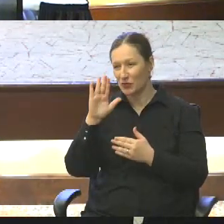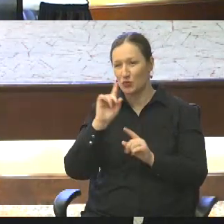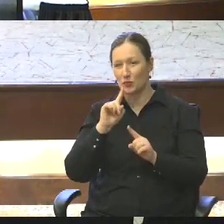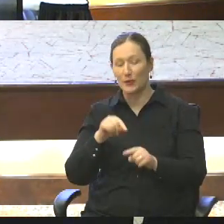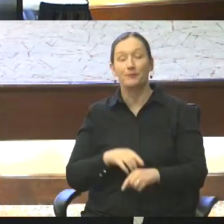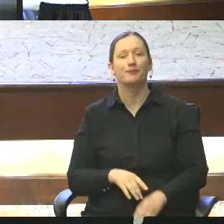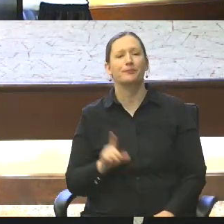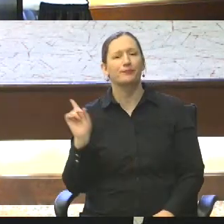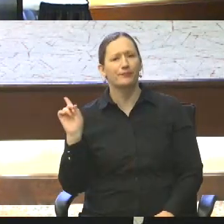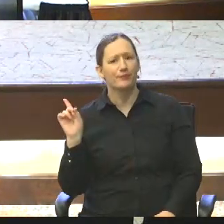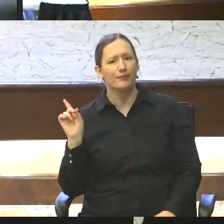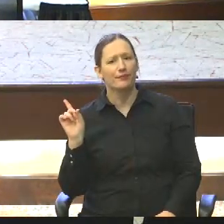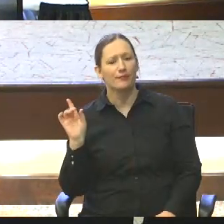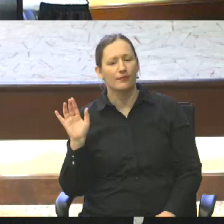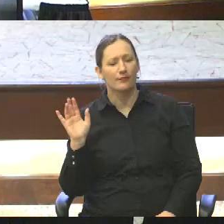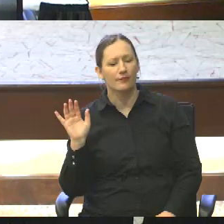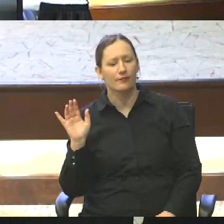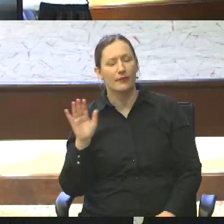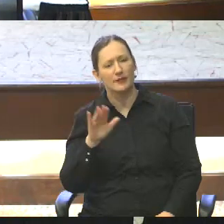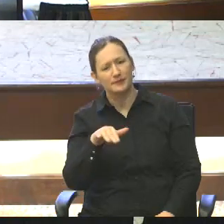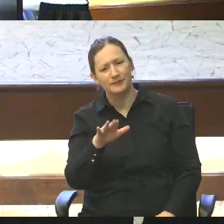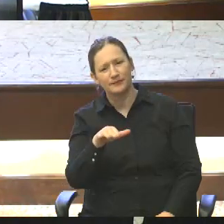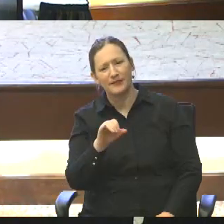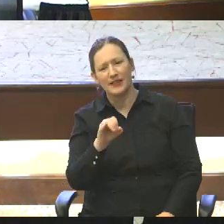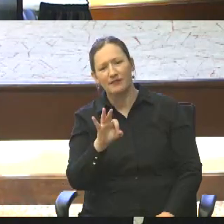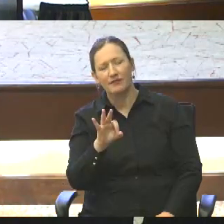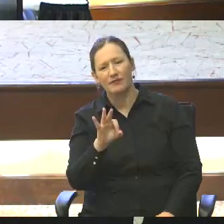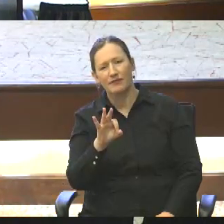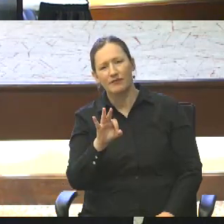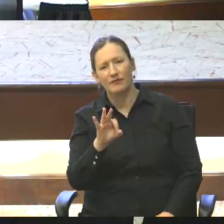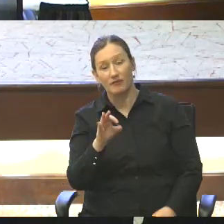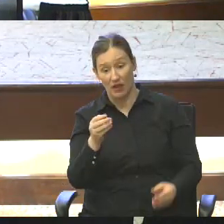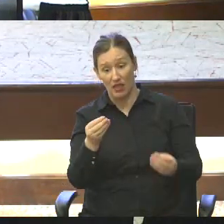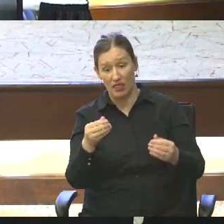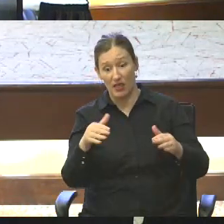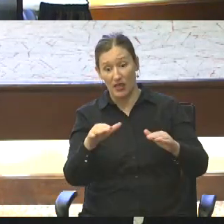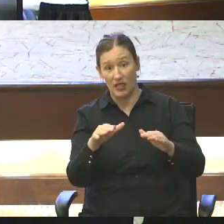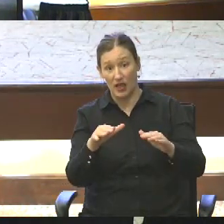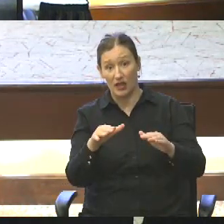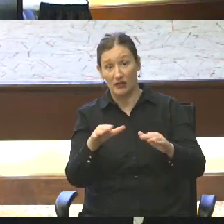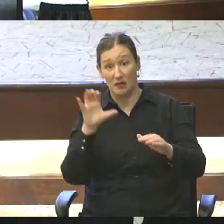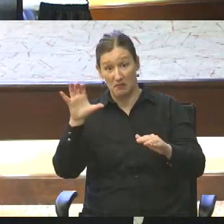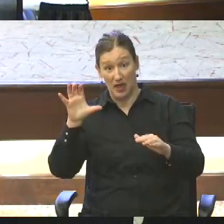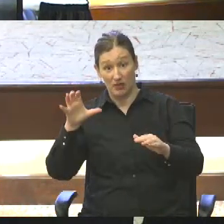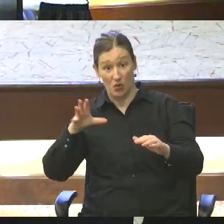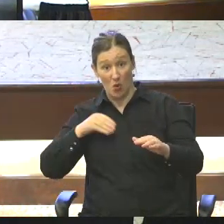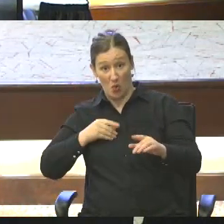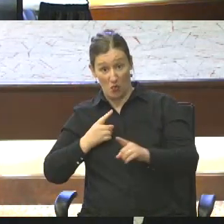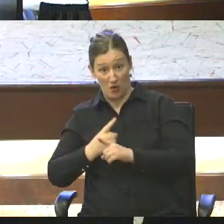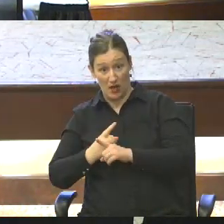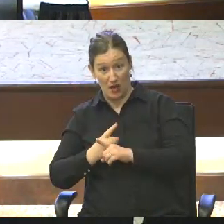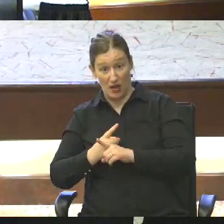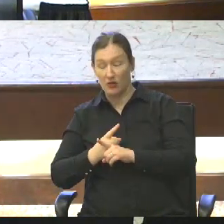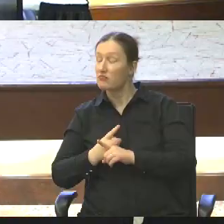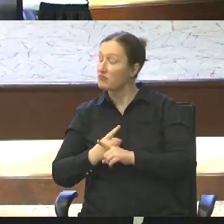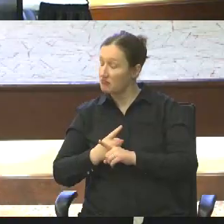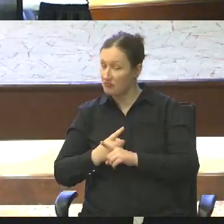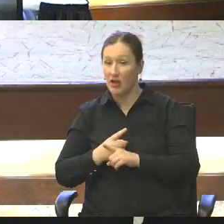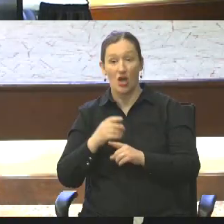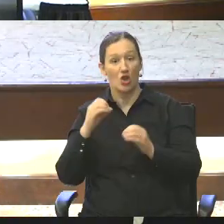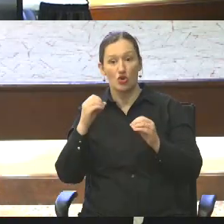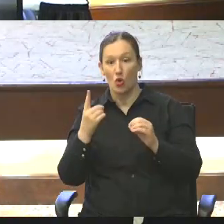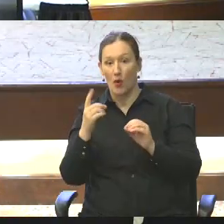So, Clint, if, the land is owned by Baylor, right? So That's no correct. one can come in there without